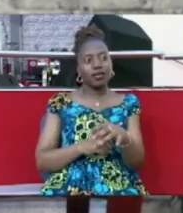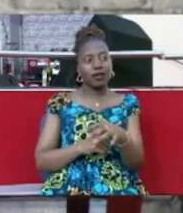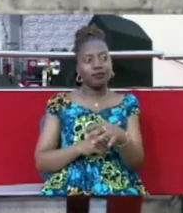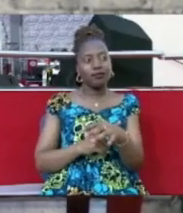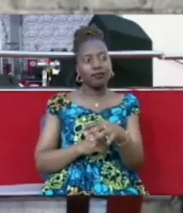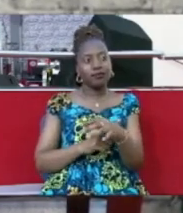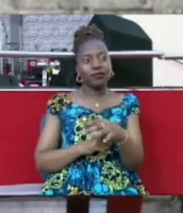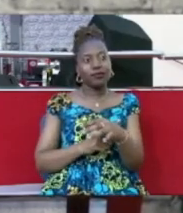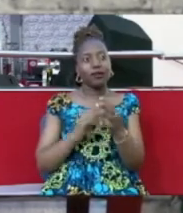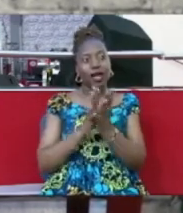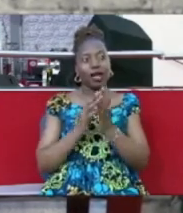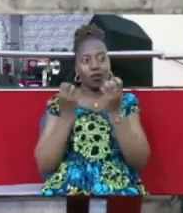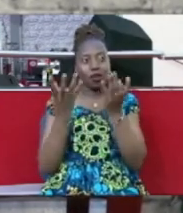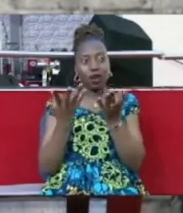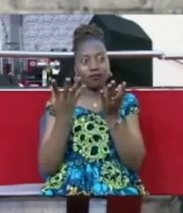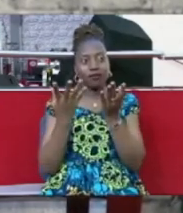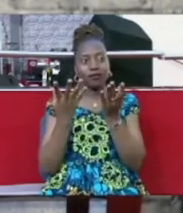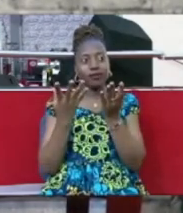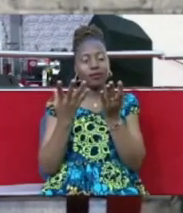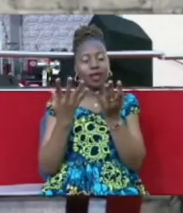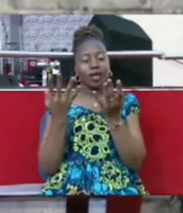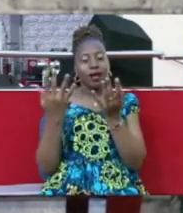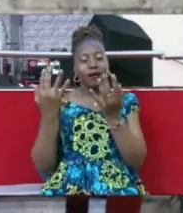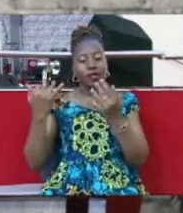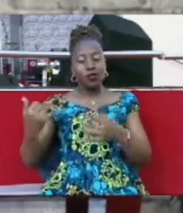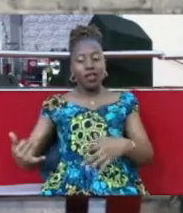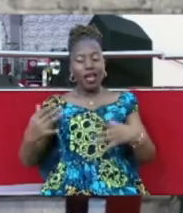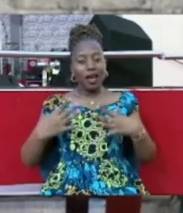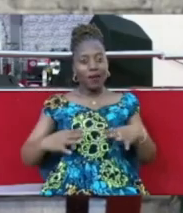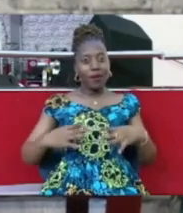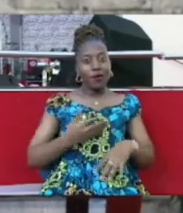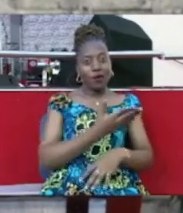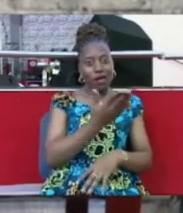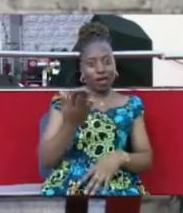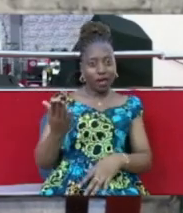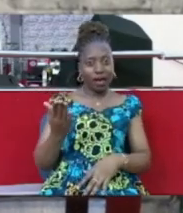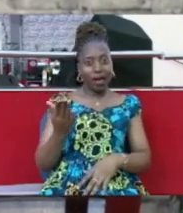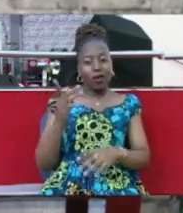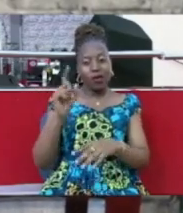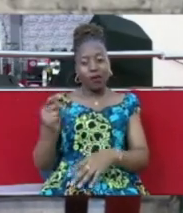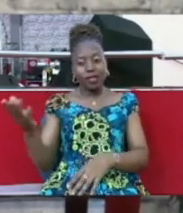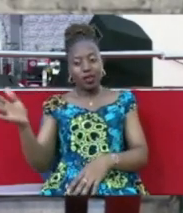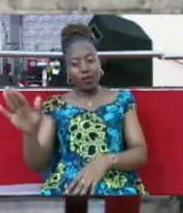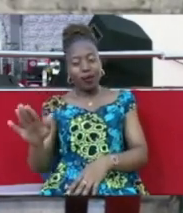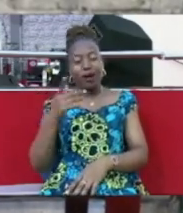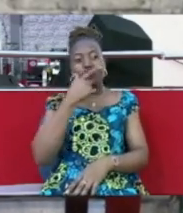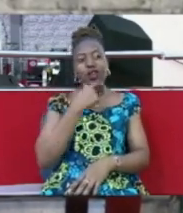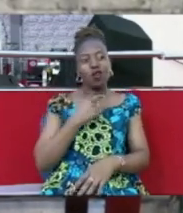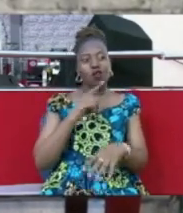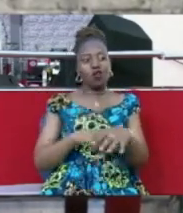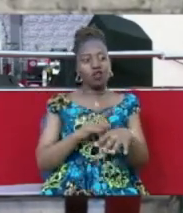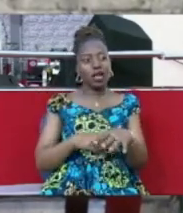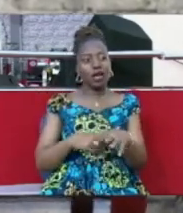Amen. Hallelujah. Amen. The young people in the house, we must go down back to the old time religion.